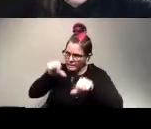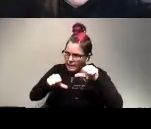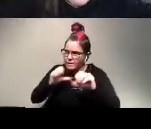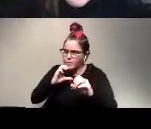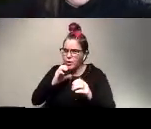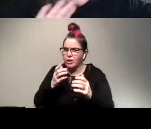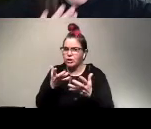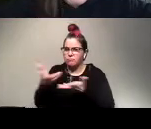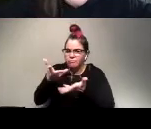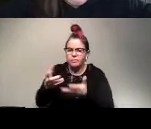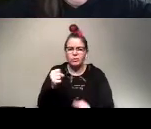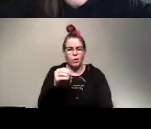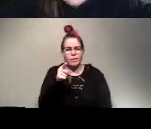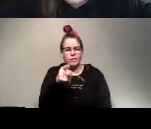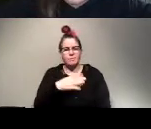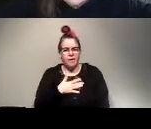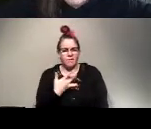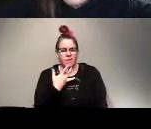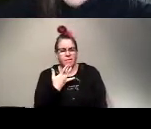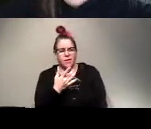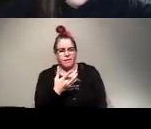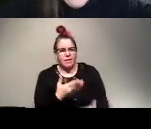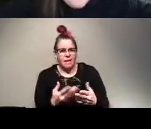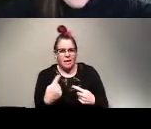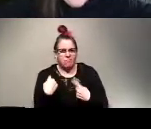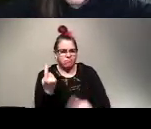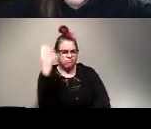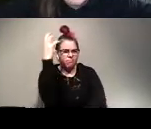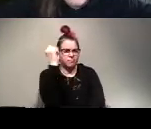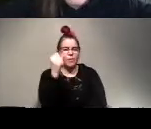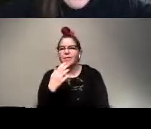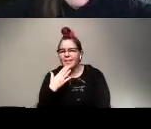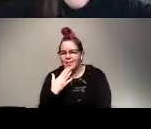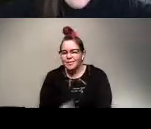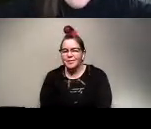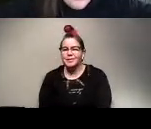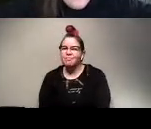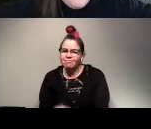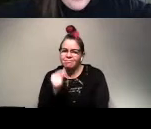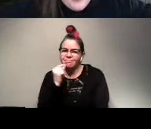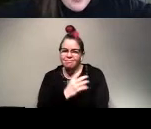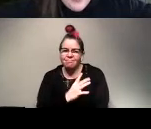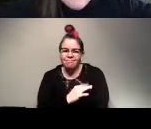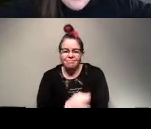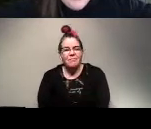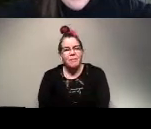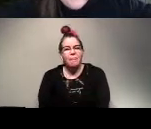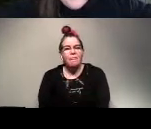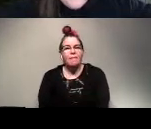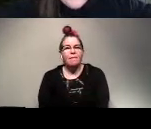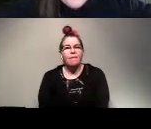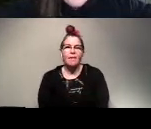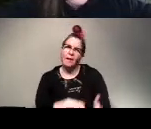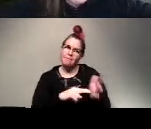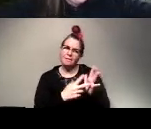So this is like my favorite thing that's ever been created. Thank you. It's so cool. So really means a lot.